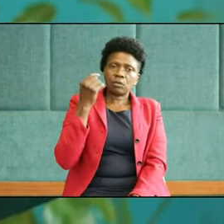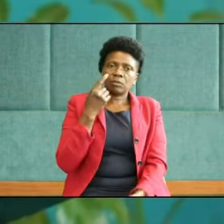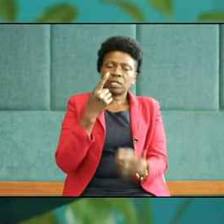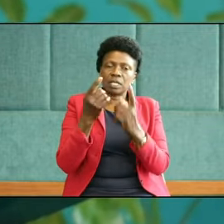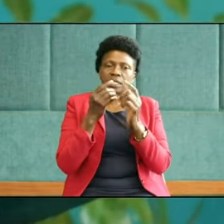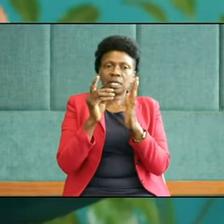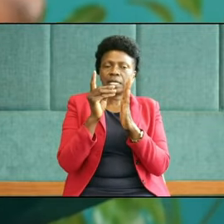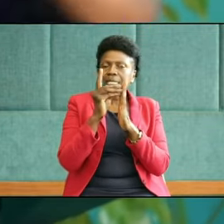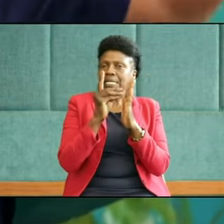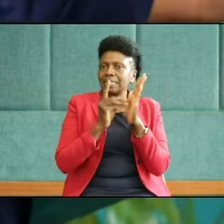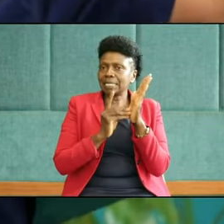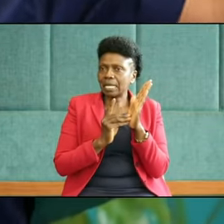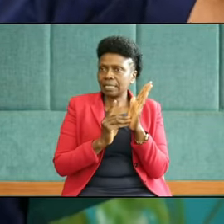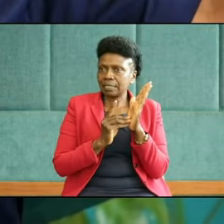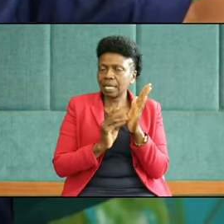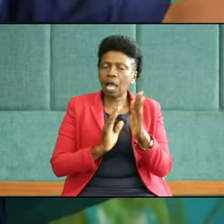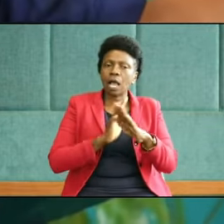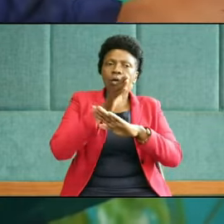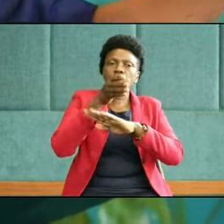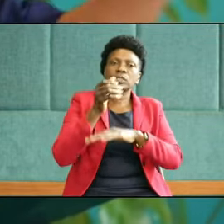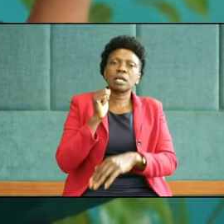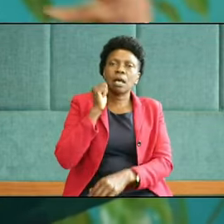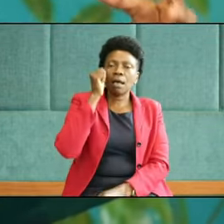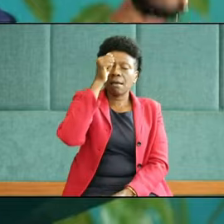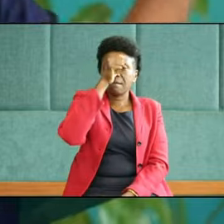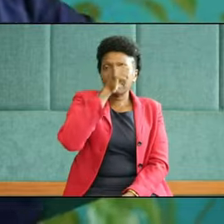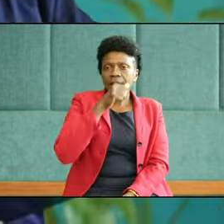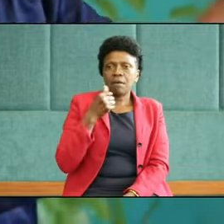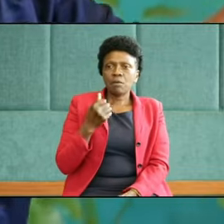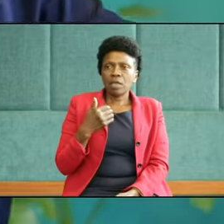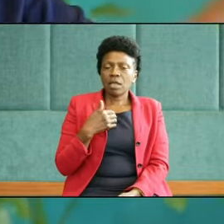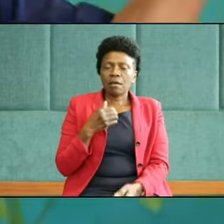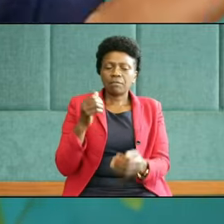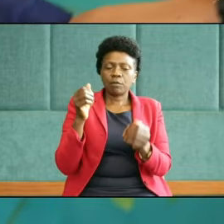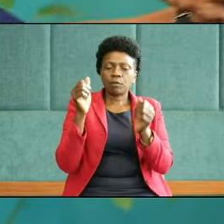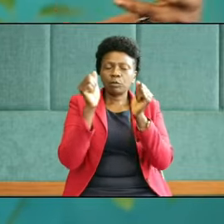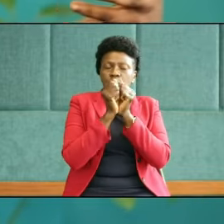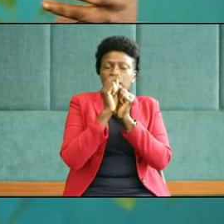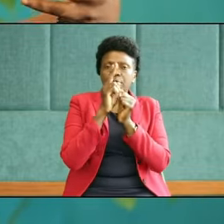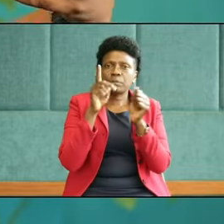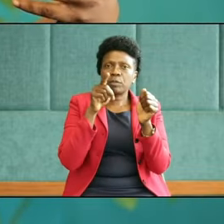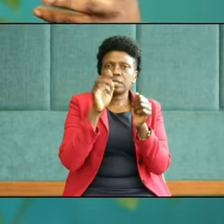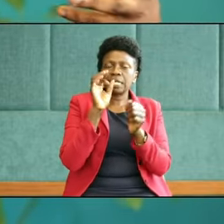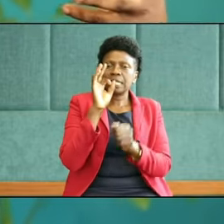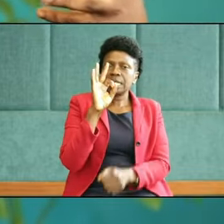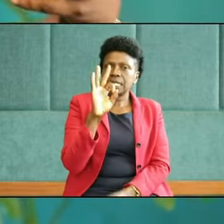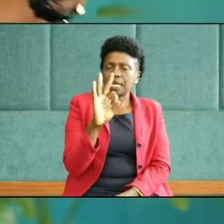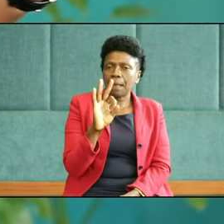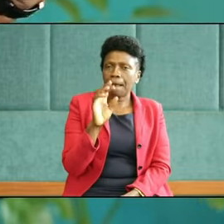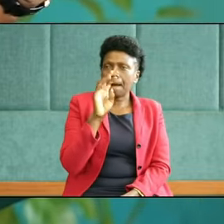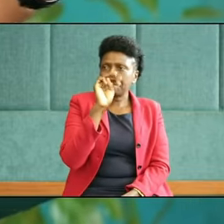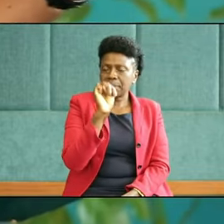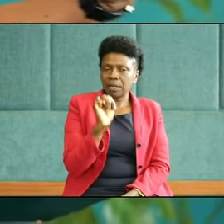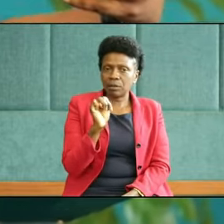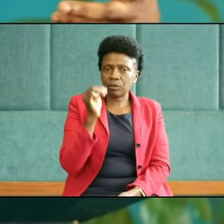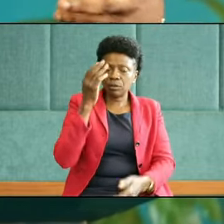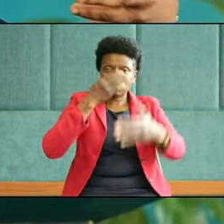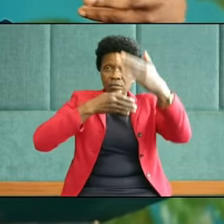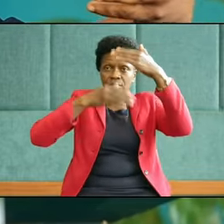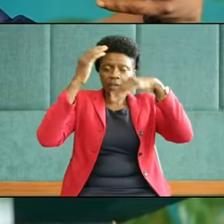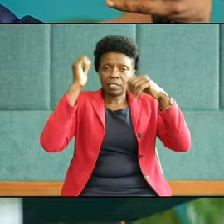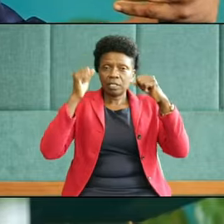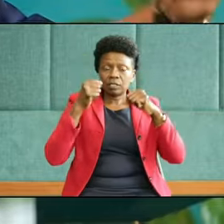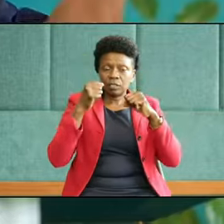data. Across Africa, we have 12.3 million university students in